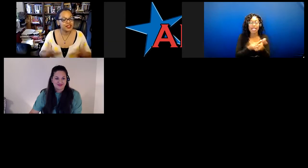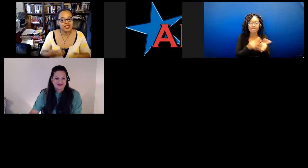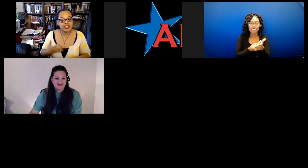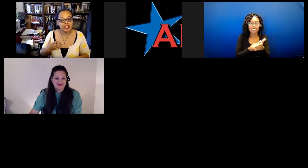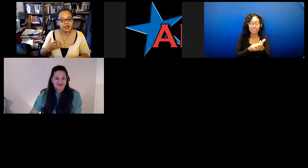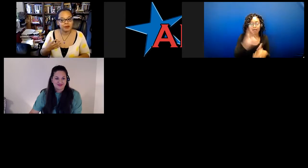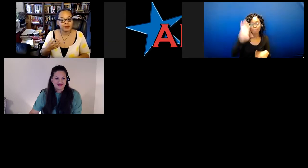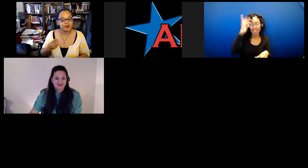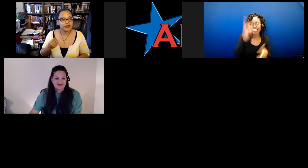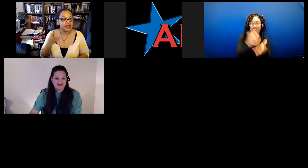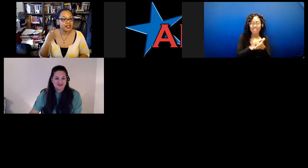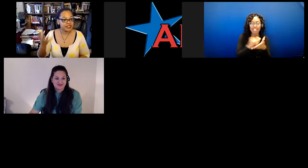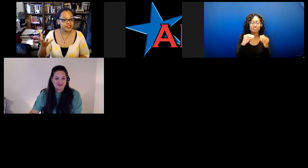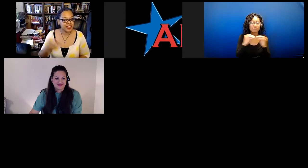not